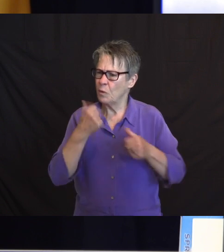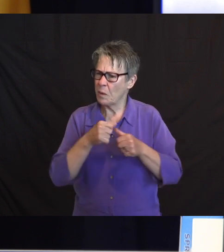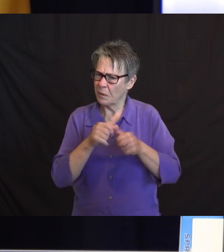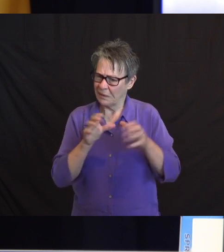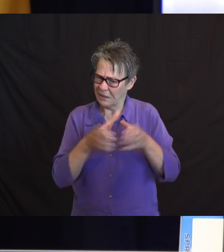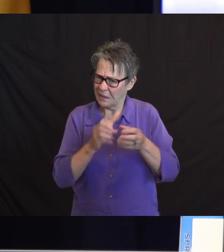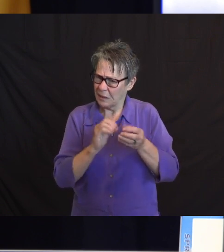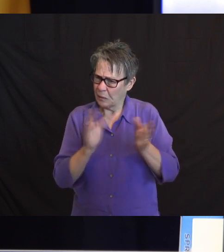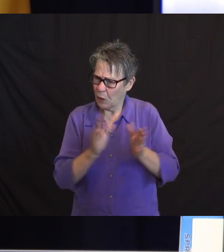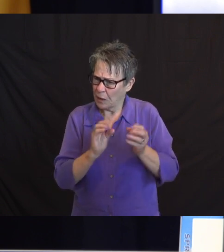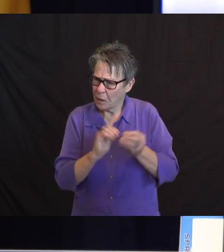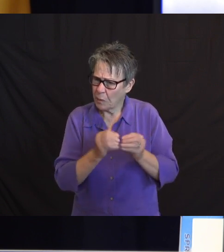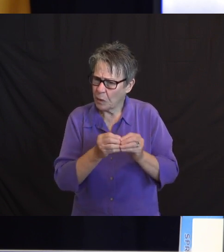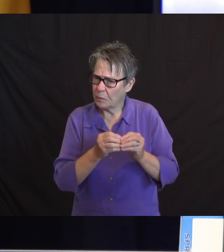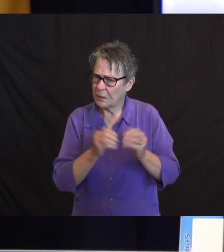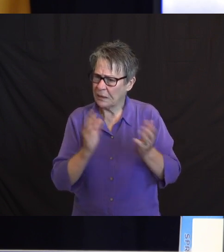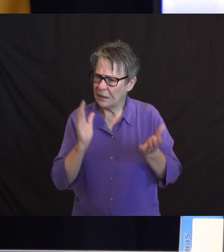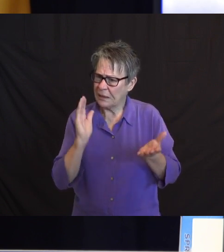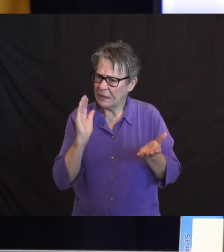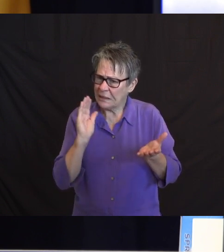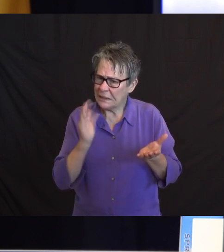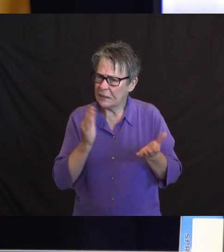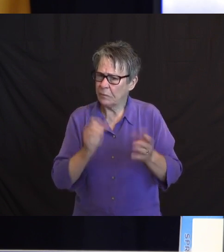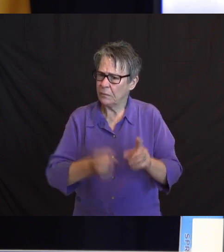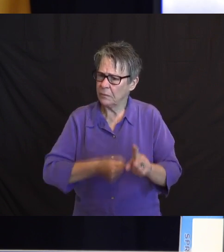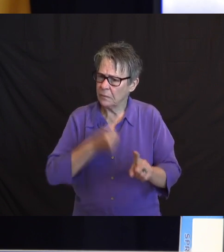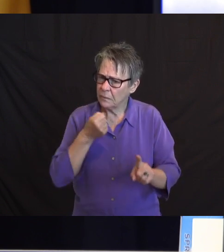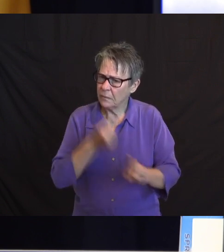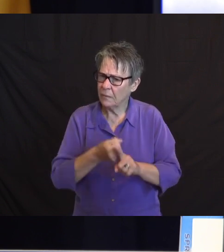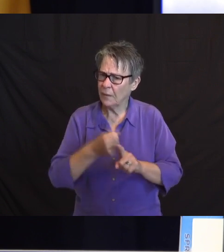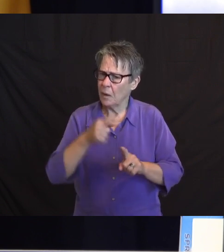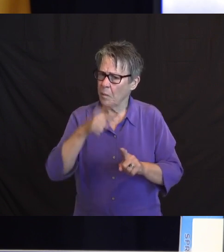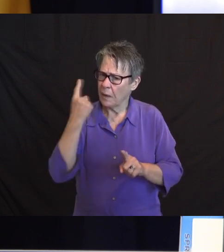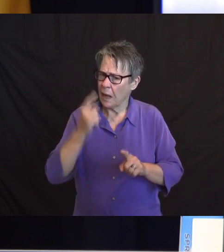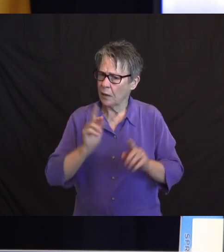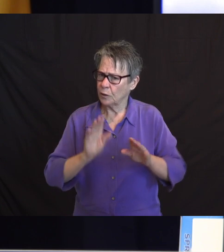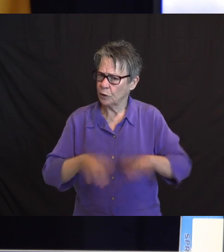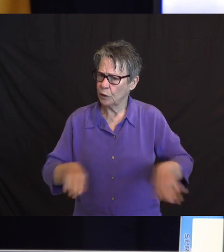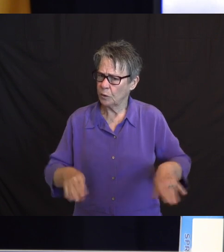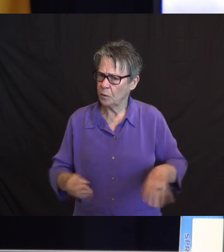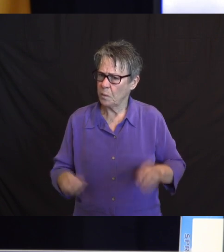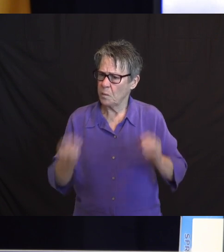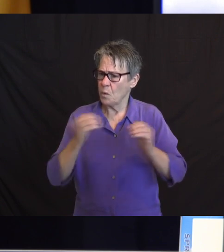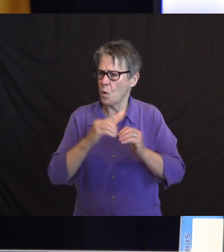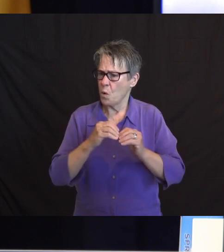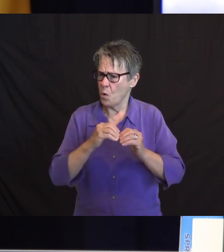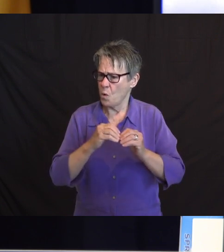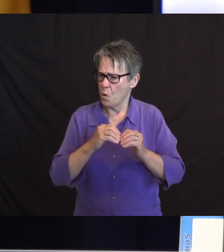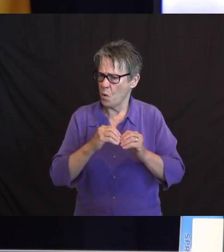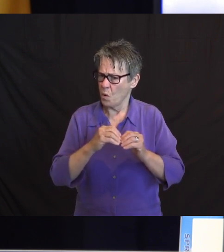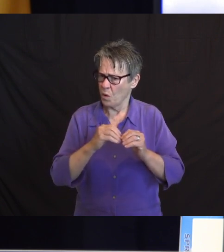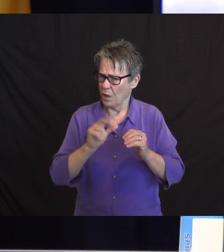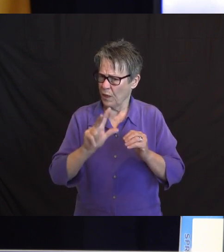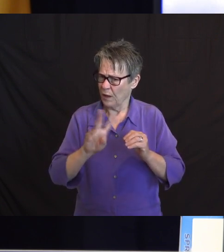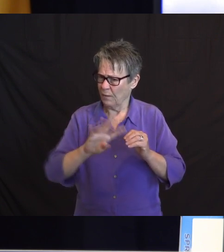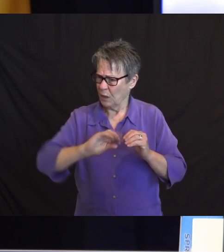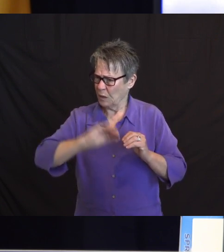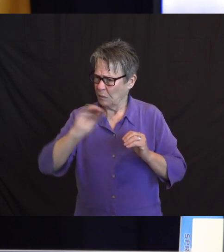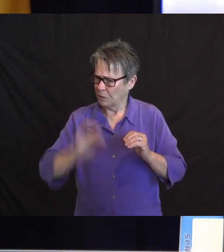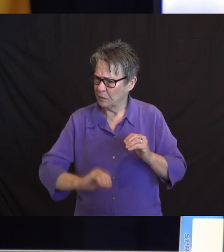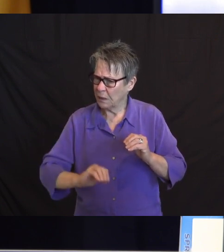be disproportionately affecting black children at 34% and Hispanic children